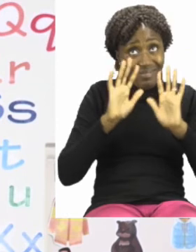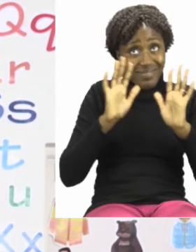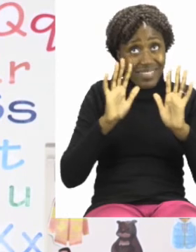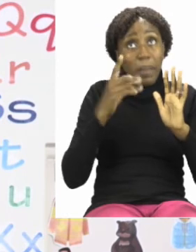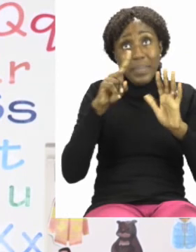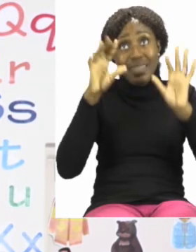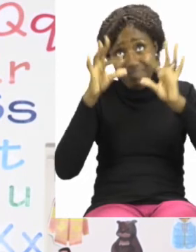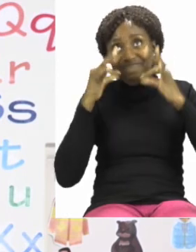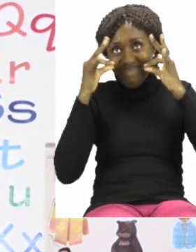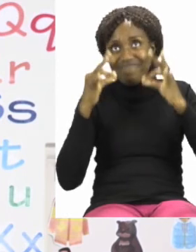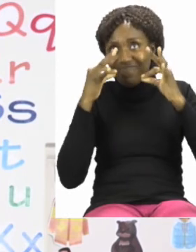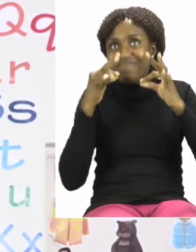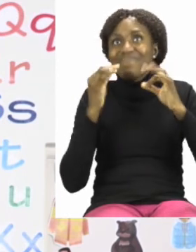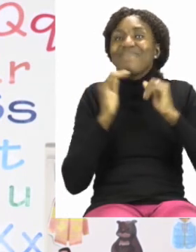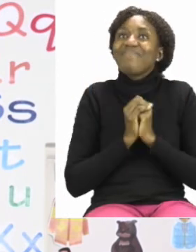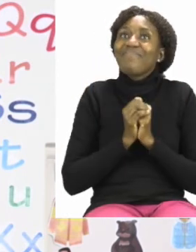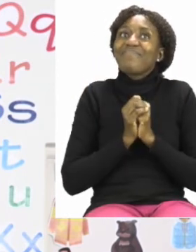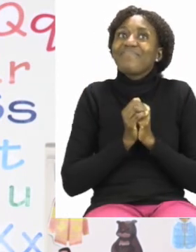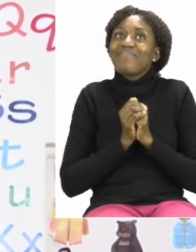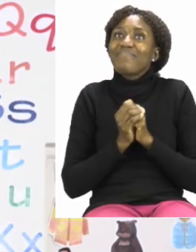Sashi? Wonderful.